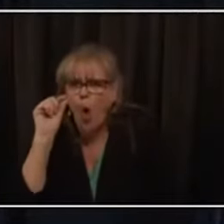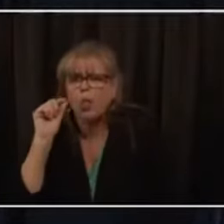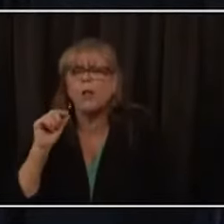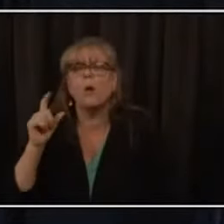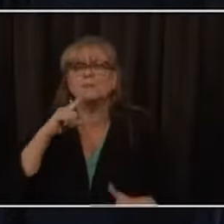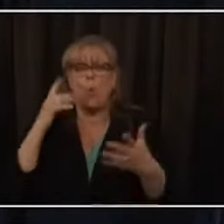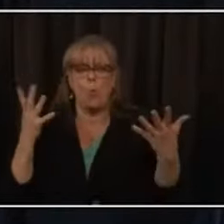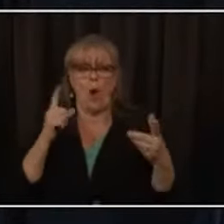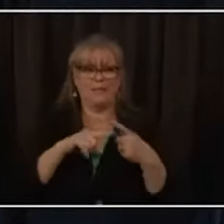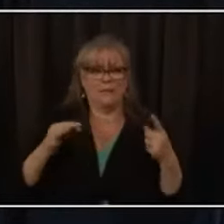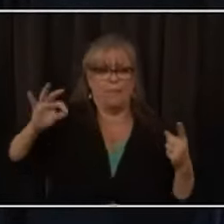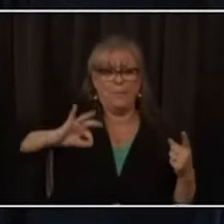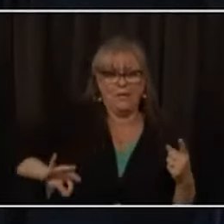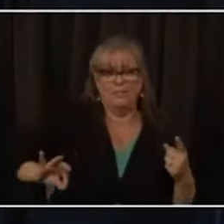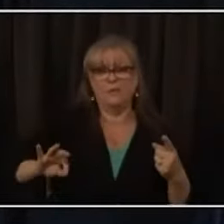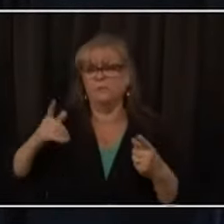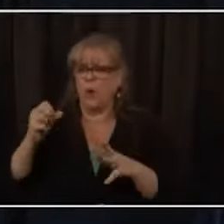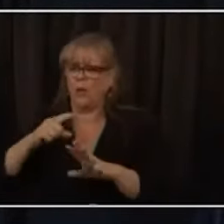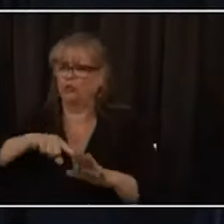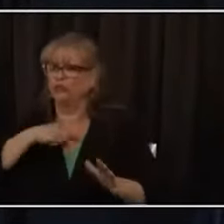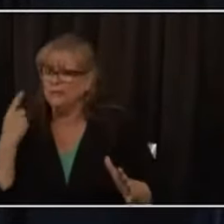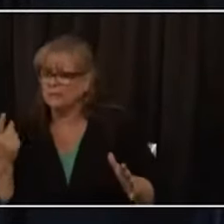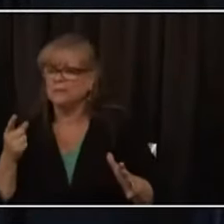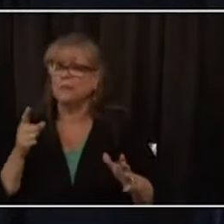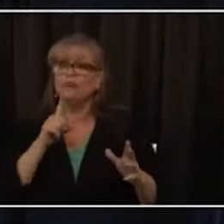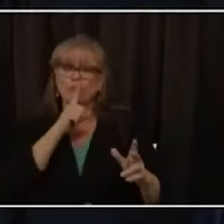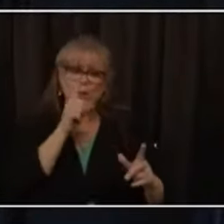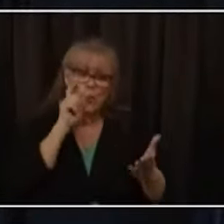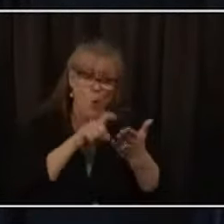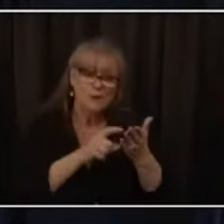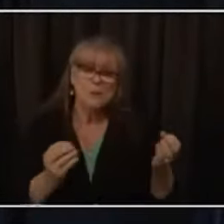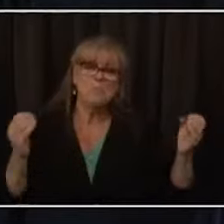opinion of a majority of Coloradans? Yes.